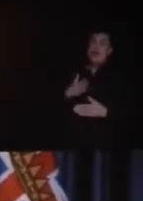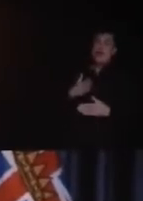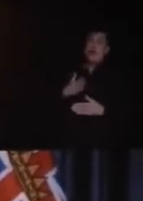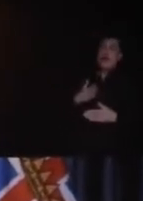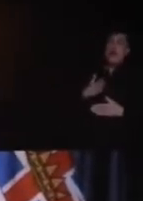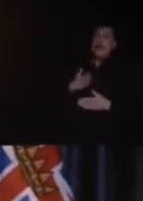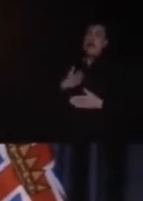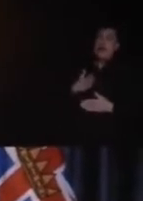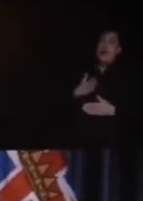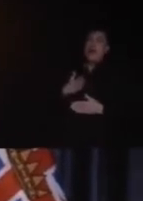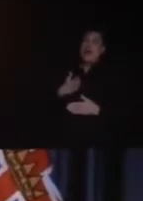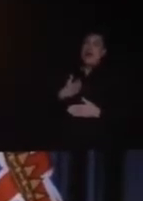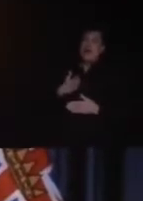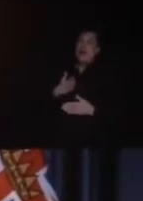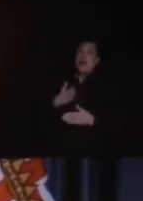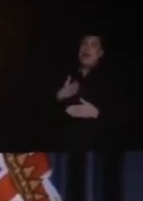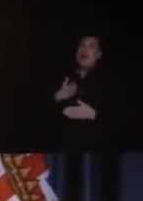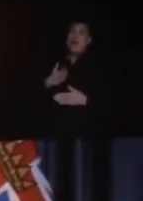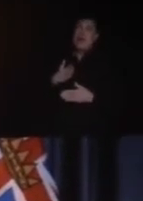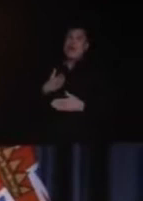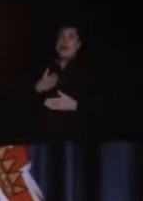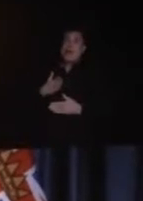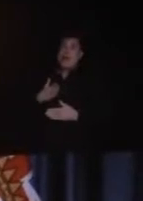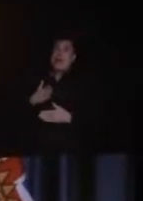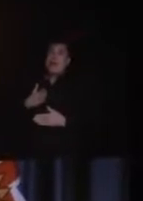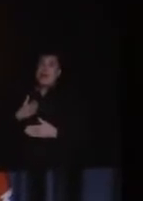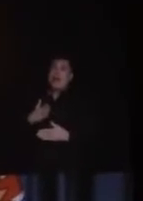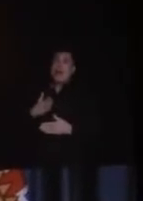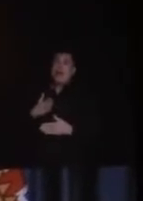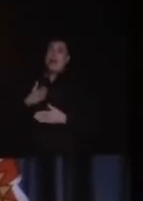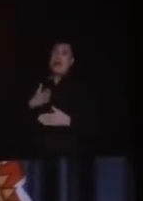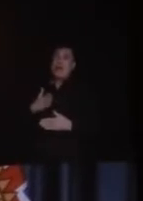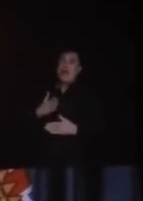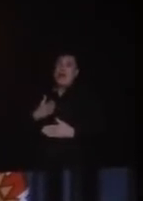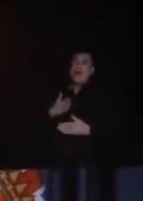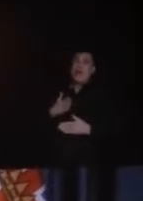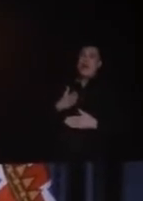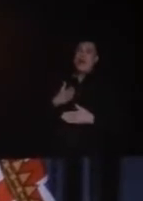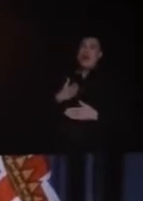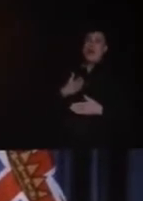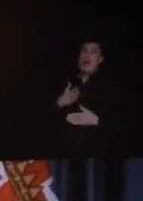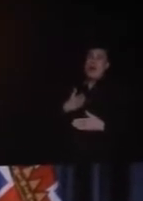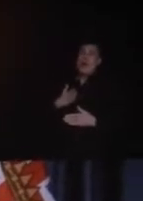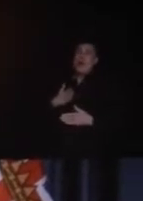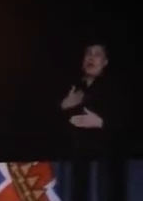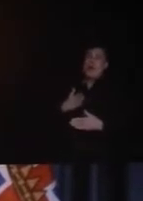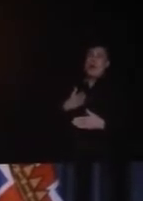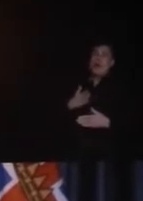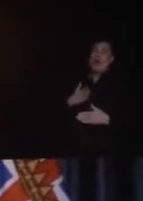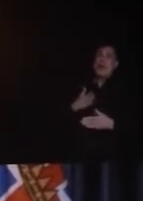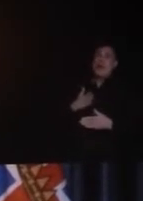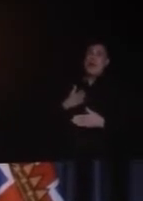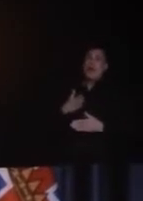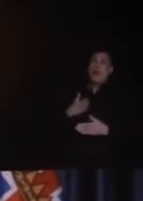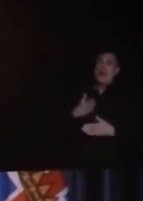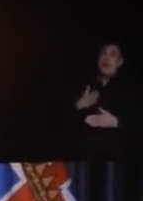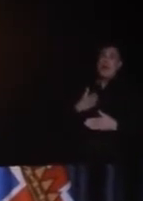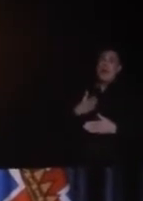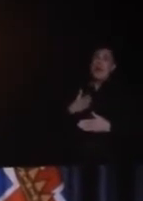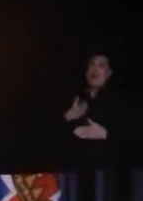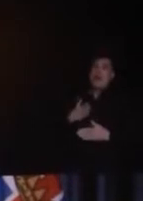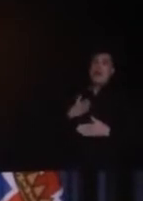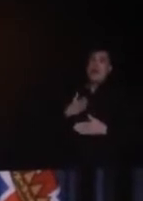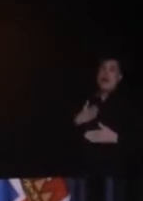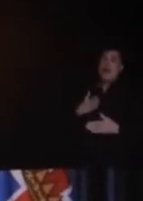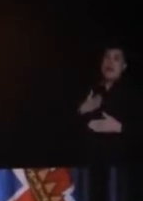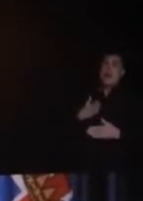the time to listen to this. Okay, I've been avoiding it for a while because it's so, so depressing. All